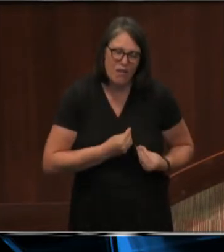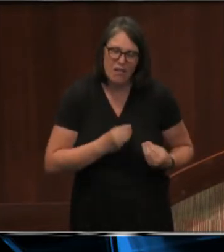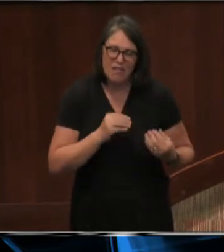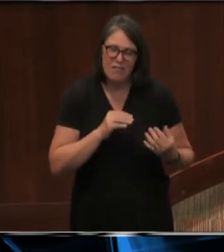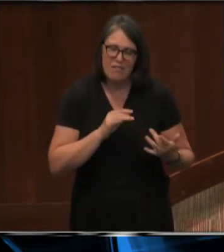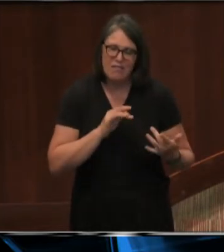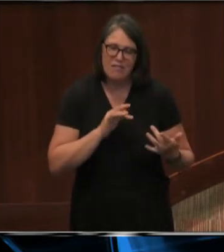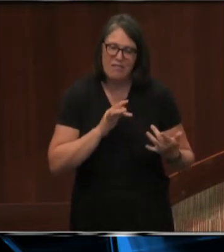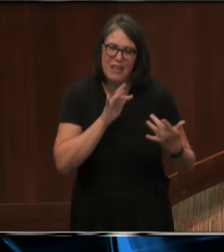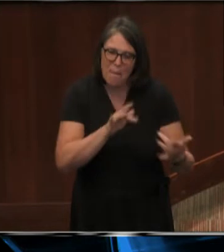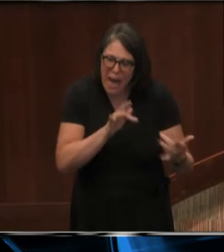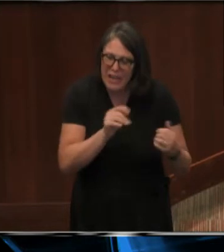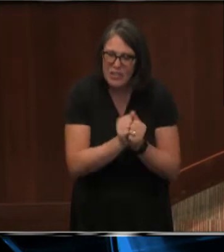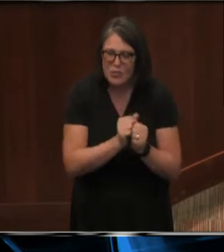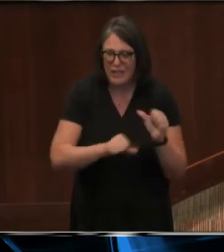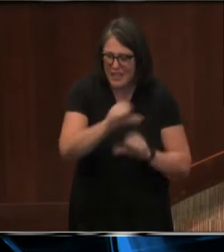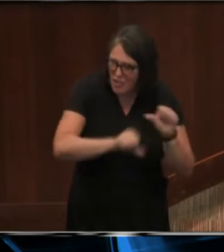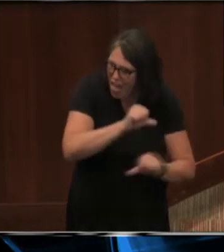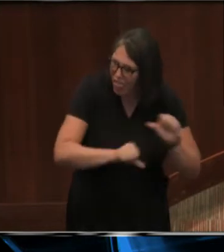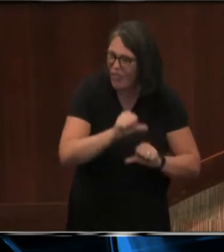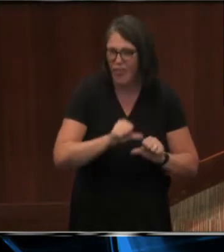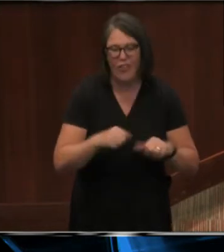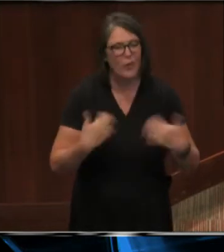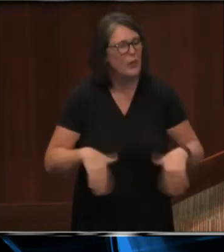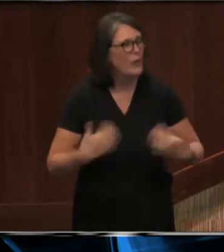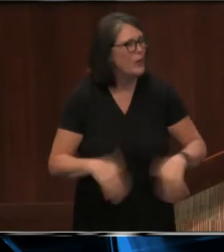with us. And with that, I'll turn it over to Stephen.